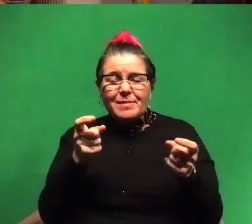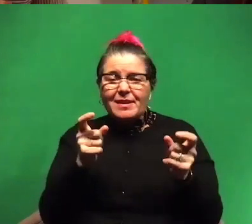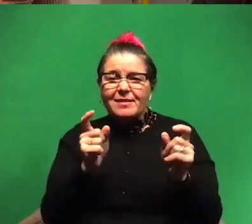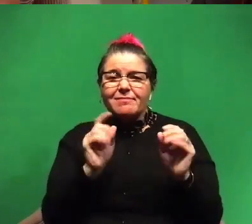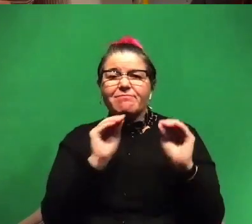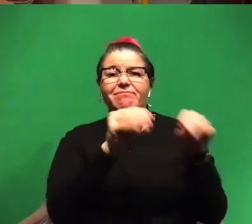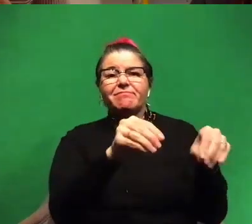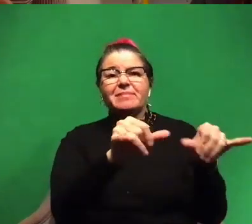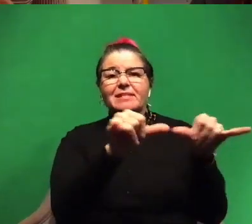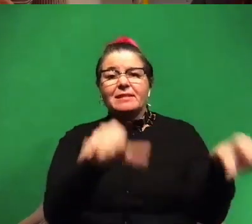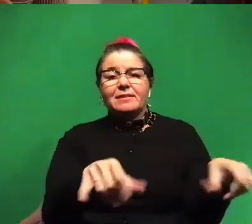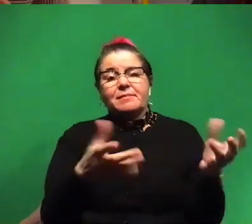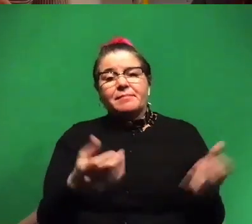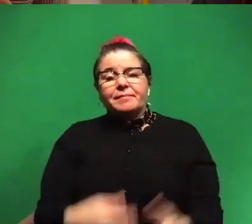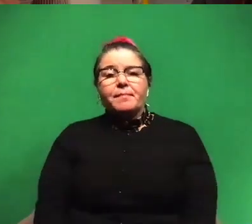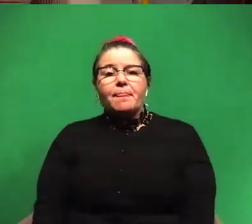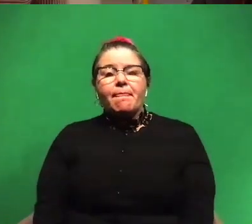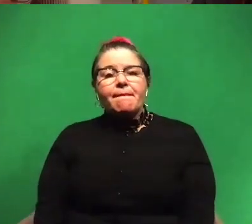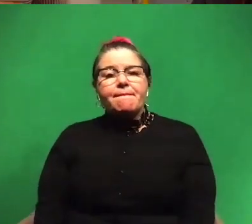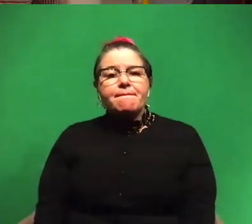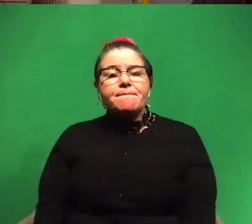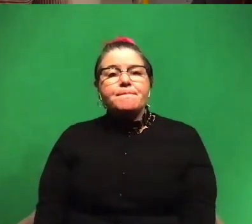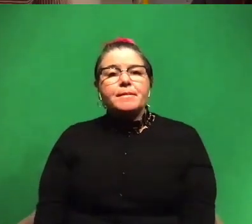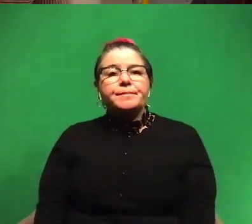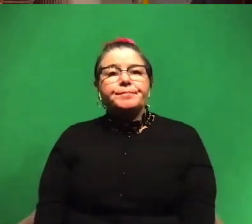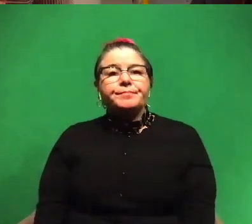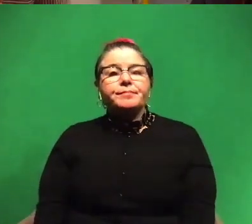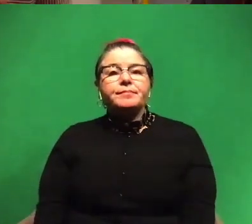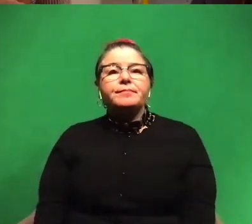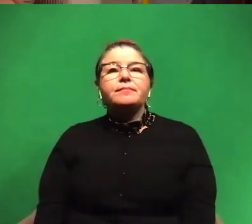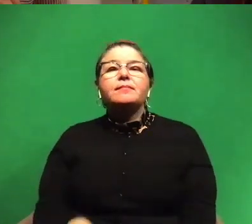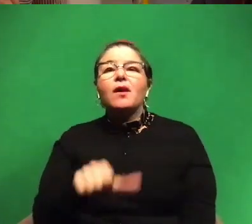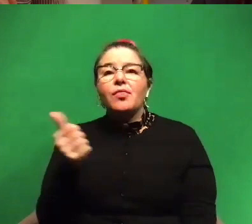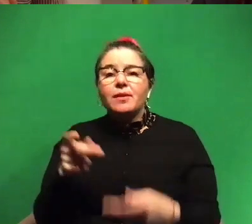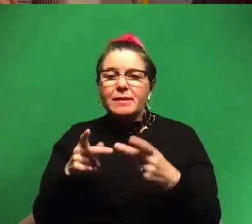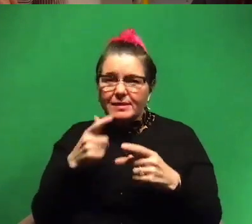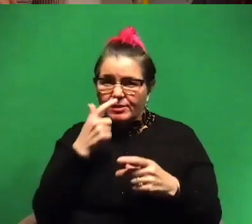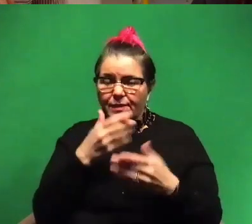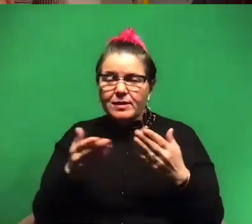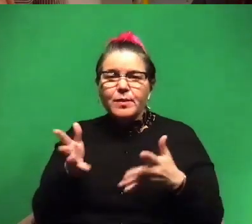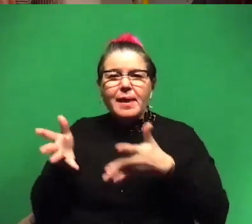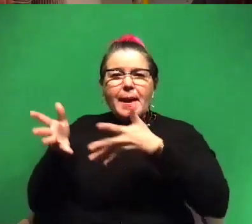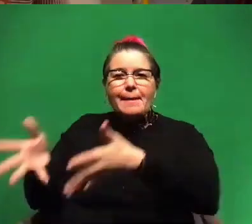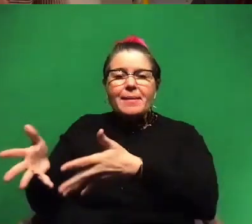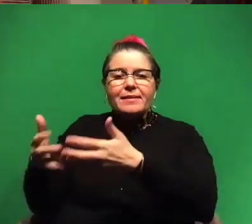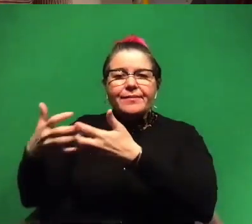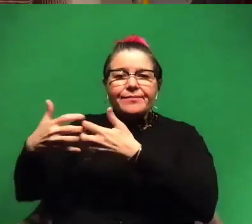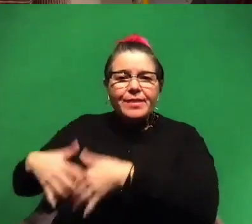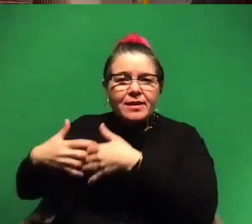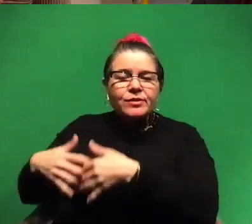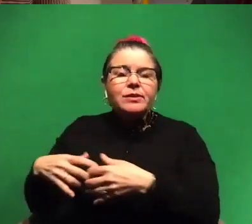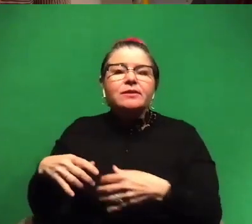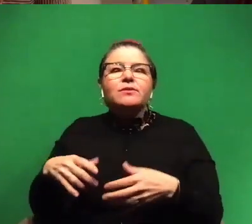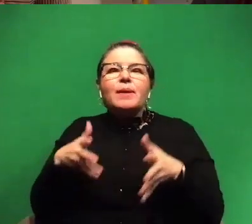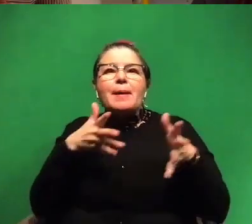infrastructure system. And a lot of places do really interesting things too, with like abandoned factories or